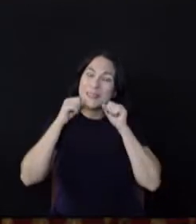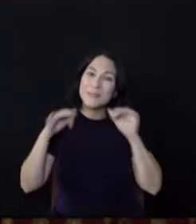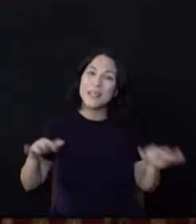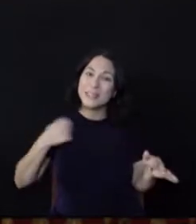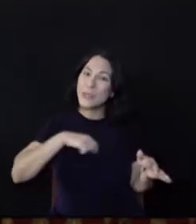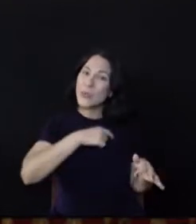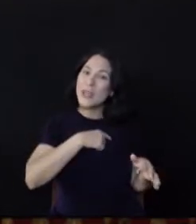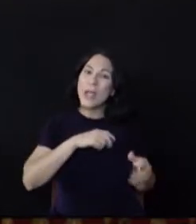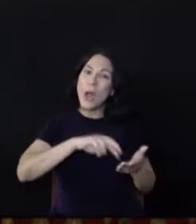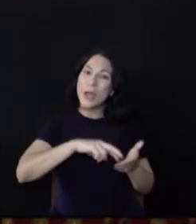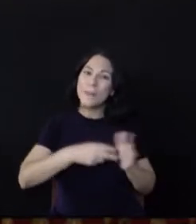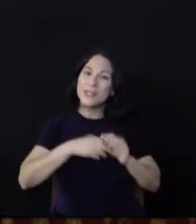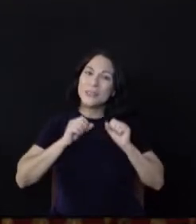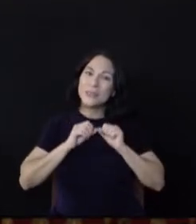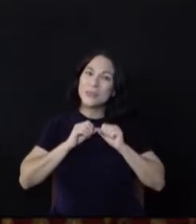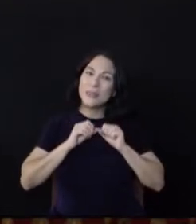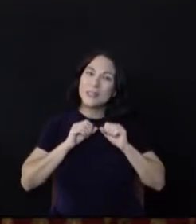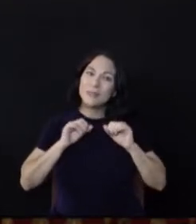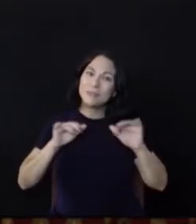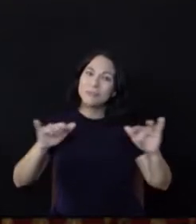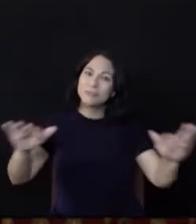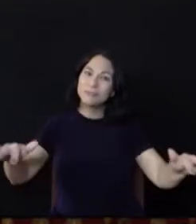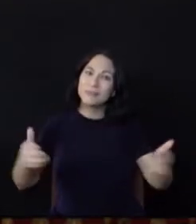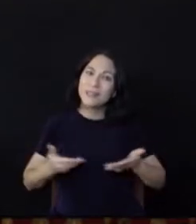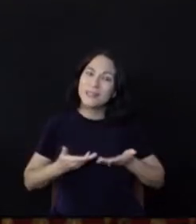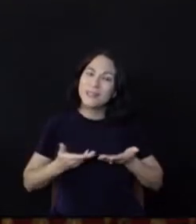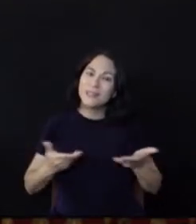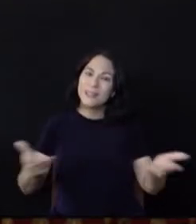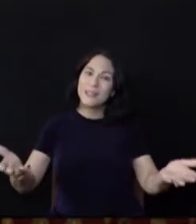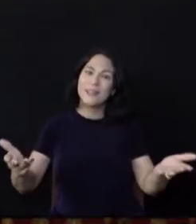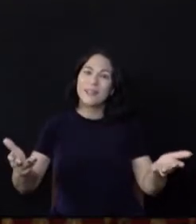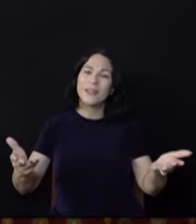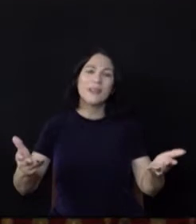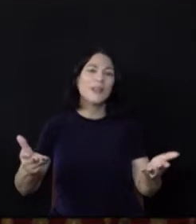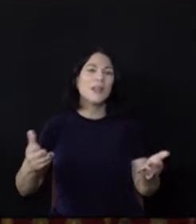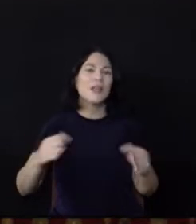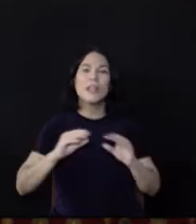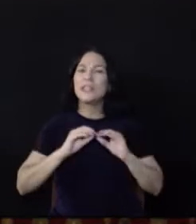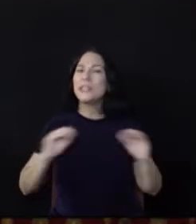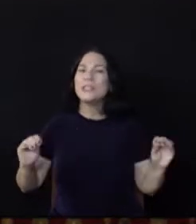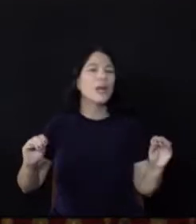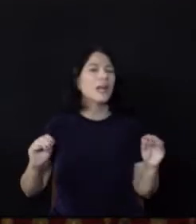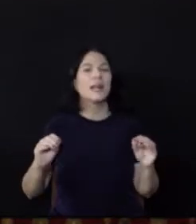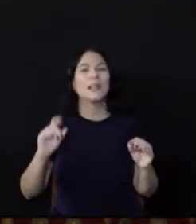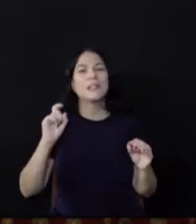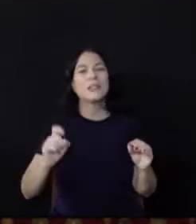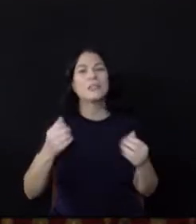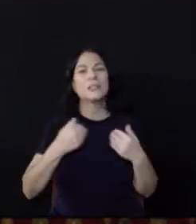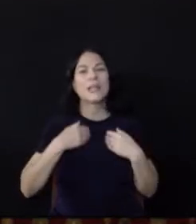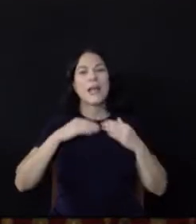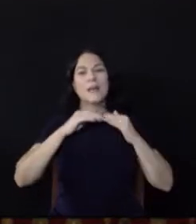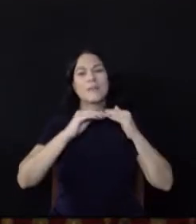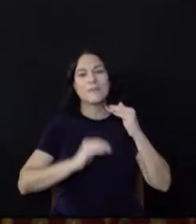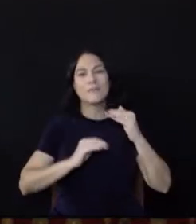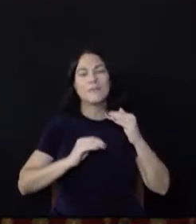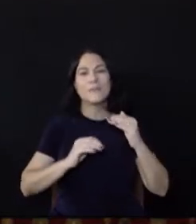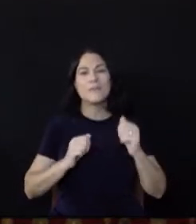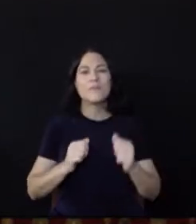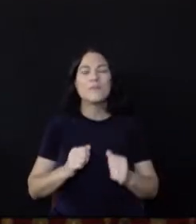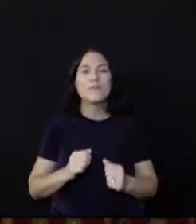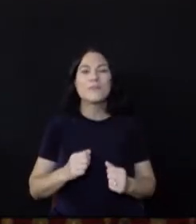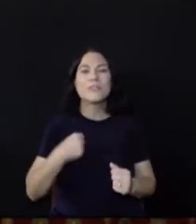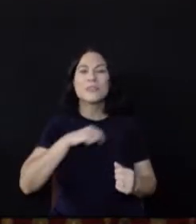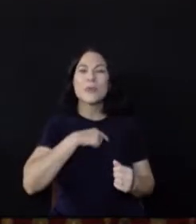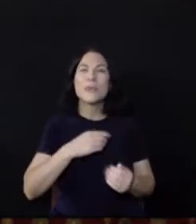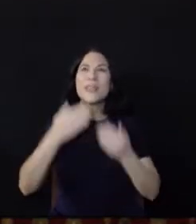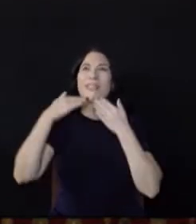meant to share one with another. That no one should be in lack among the family of God. So we give